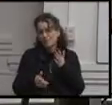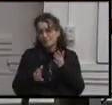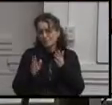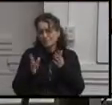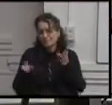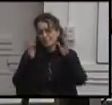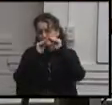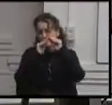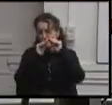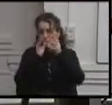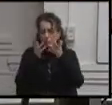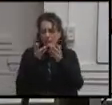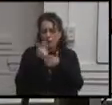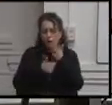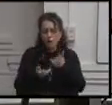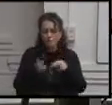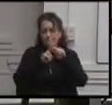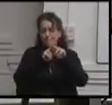payments. But